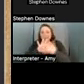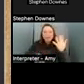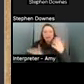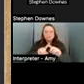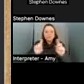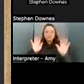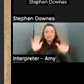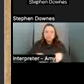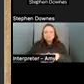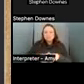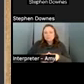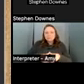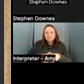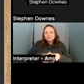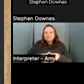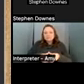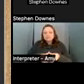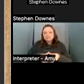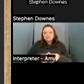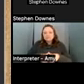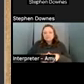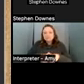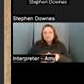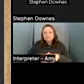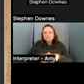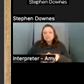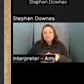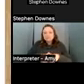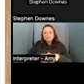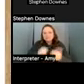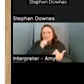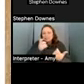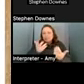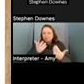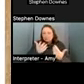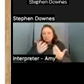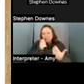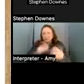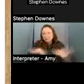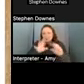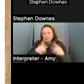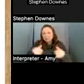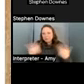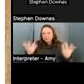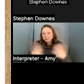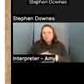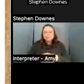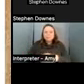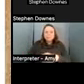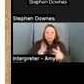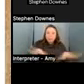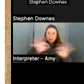i can't because it just doesn't matter enough to me um what's important